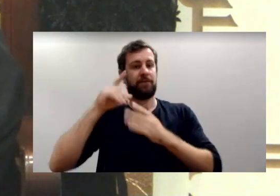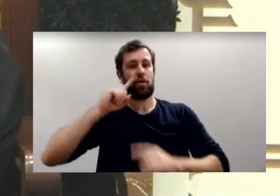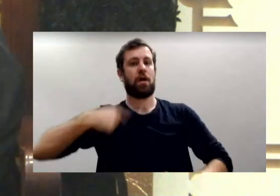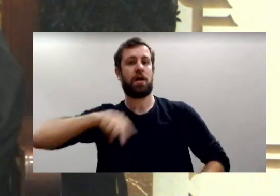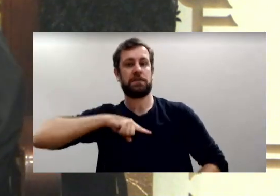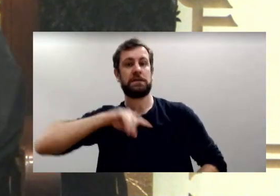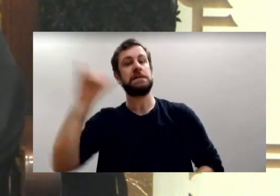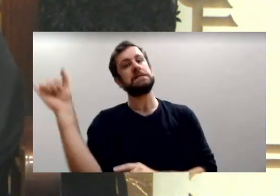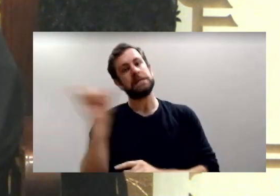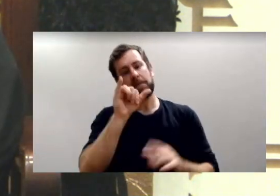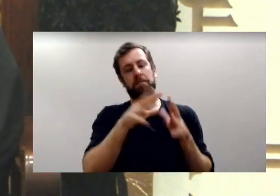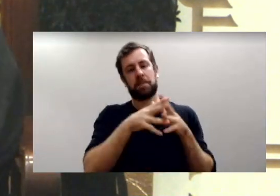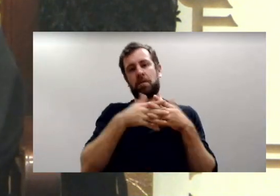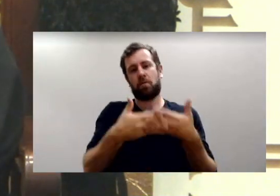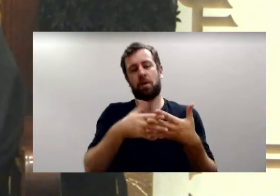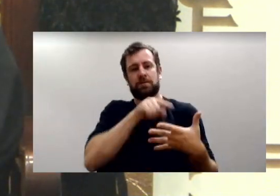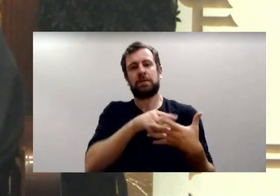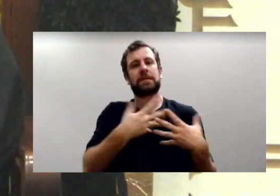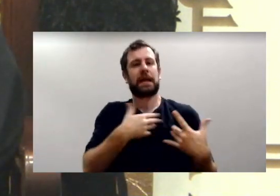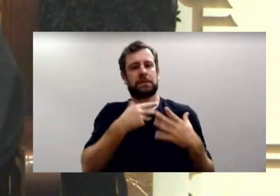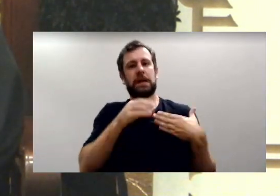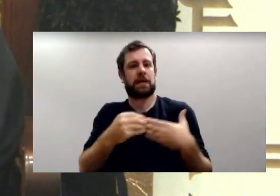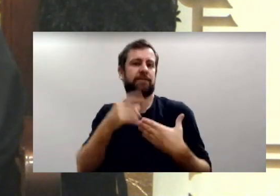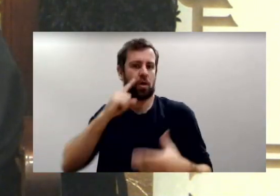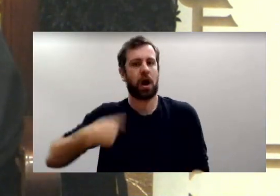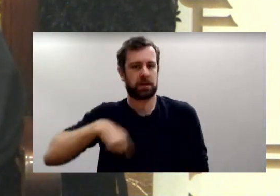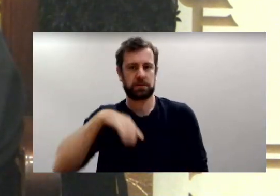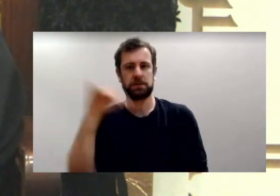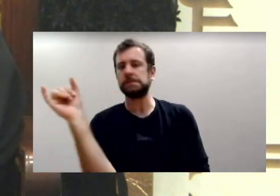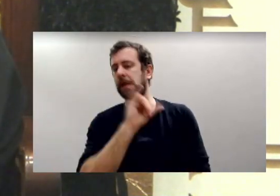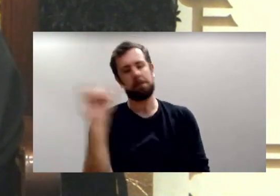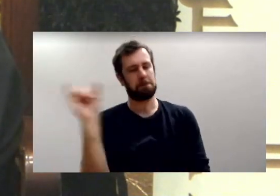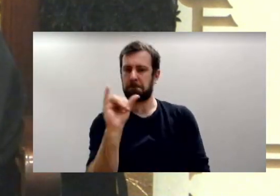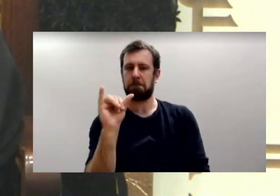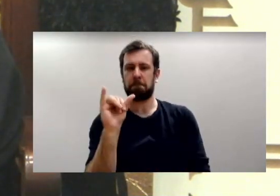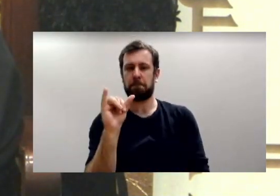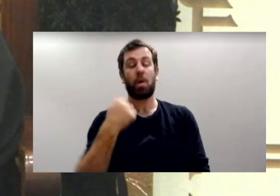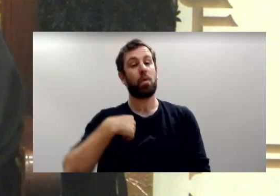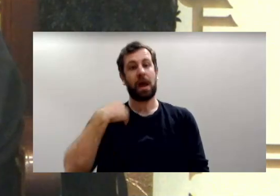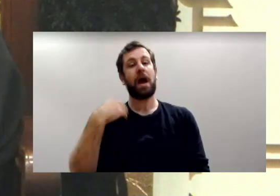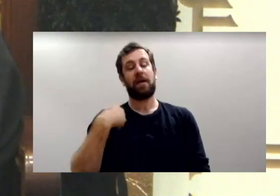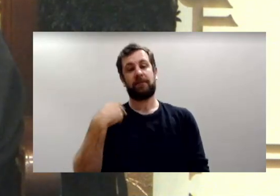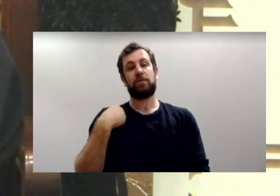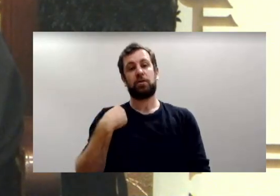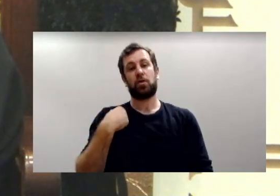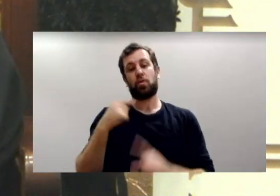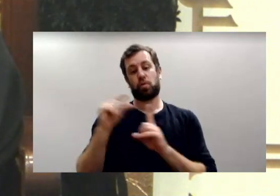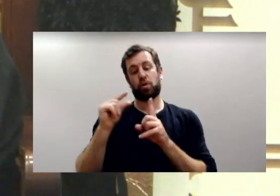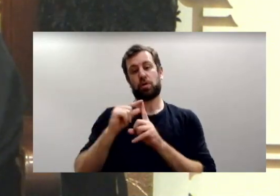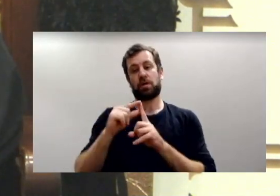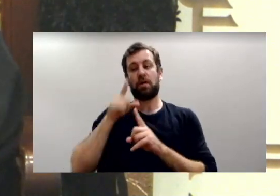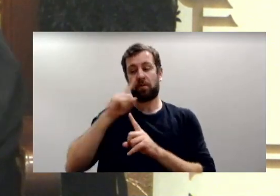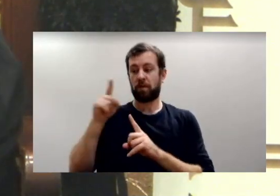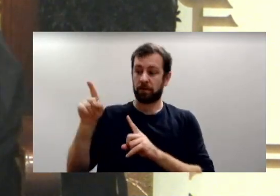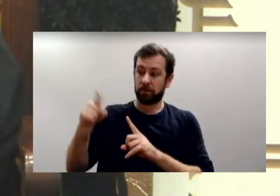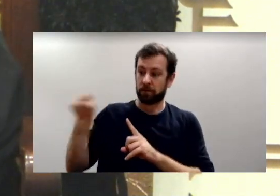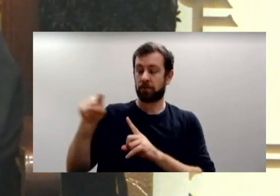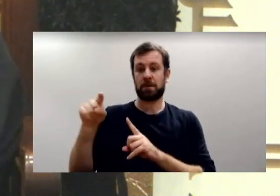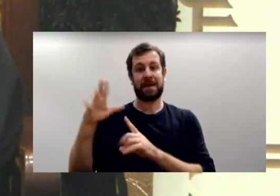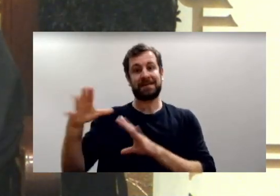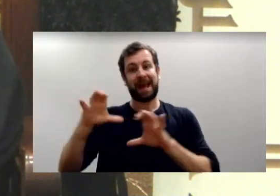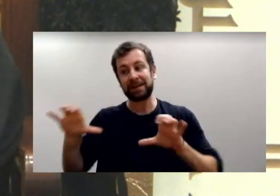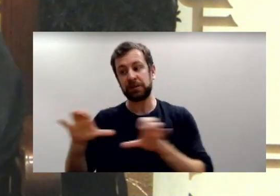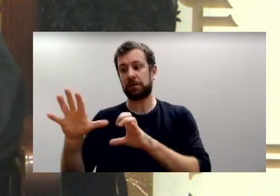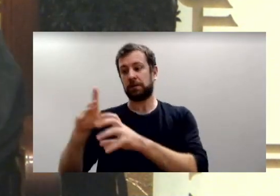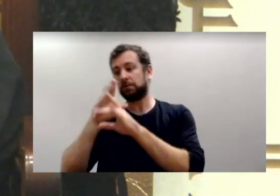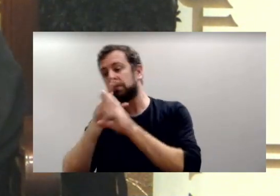Quran is a source of guidance for us. And we have a term for the sayings of the Prophet, the actions of the